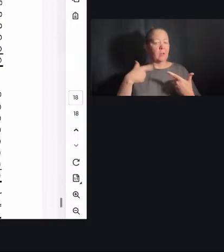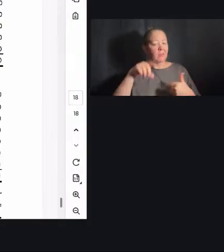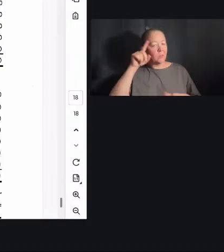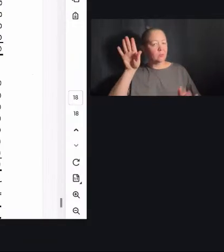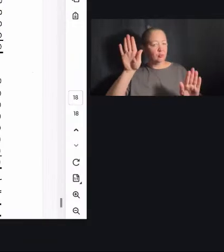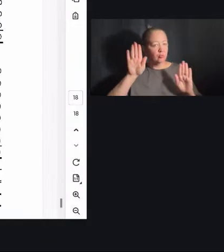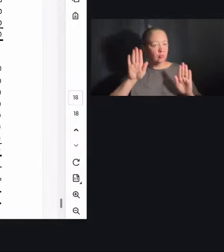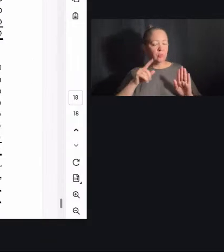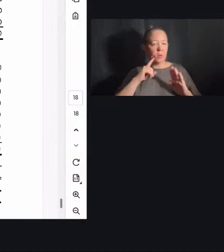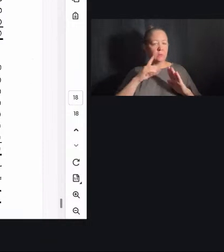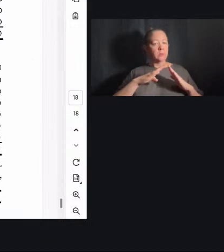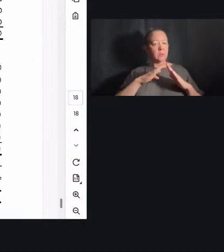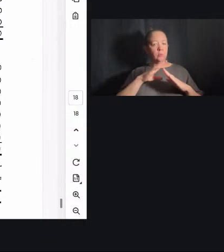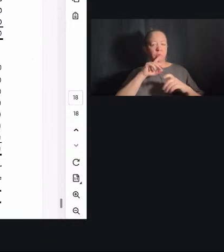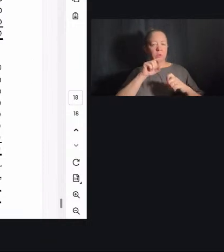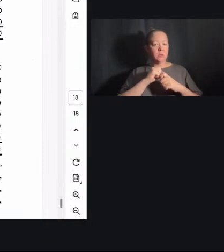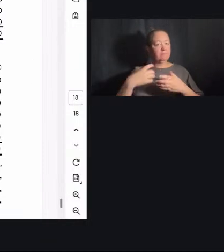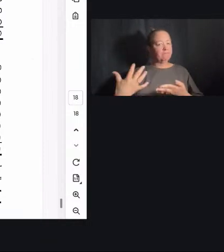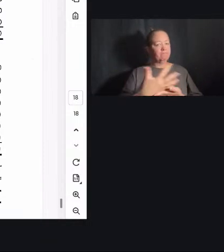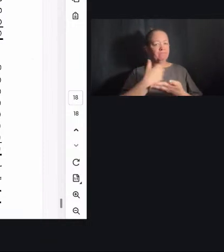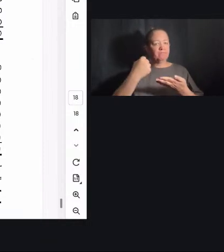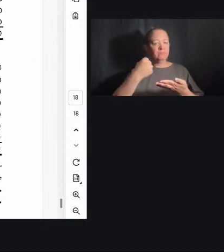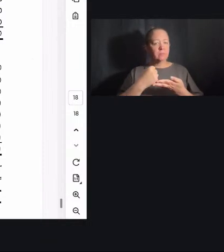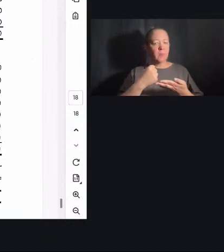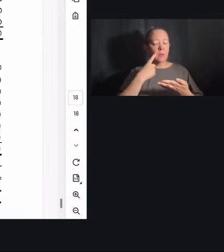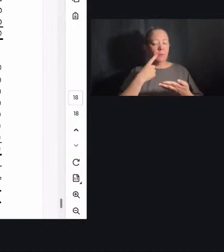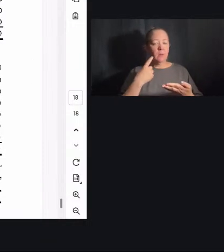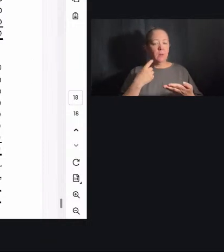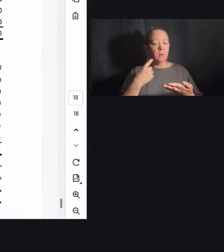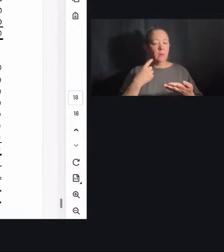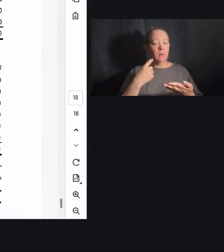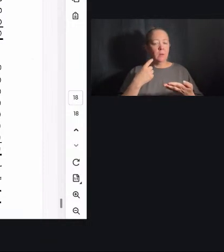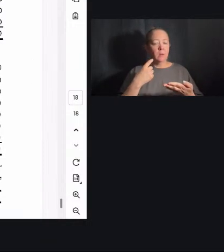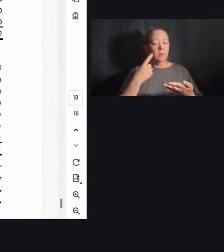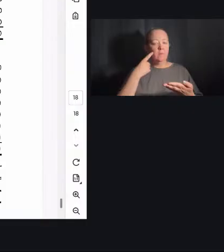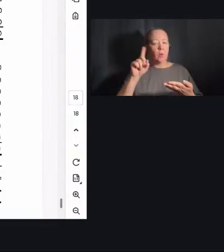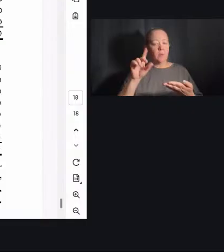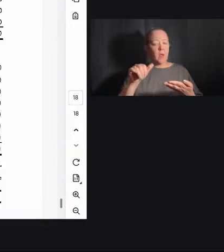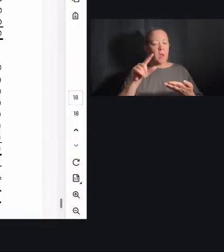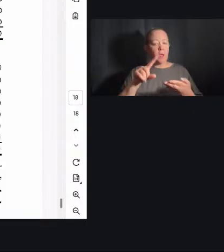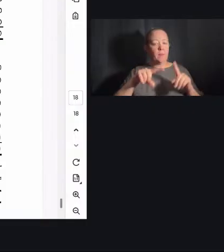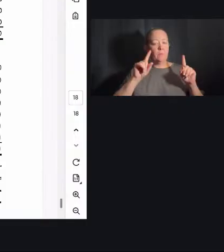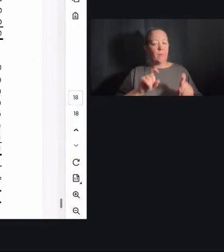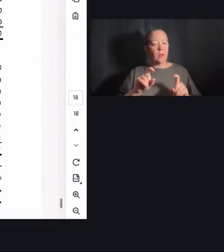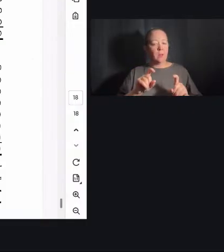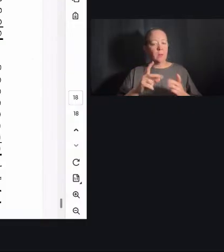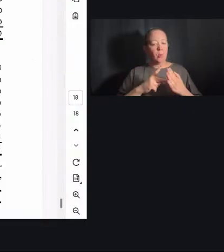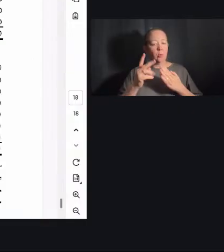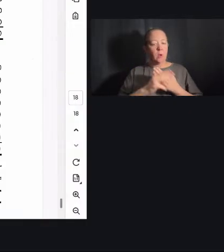that the town took advantage of the offer to work with Edmiston to do the pilot program.